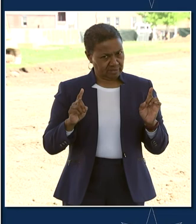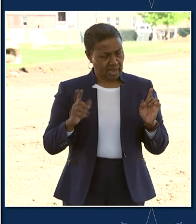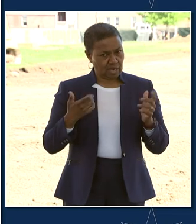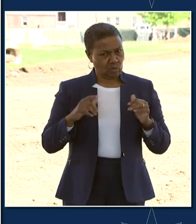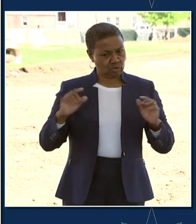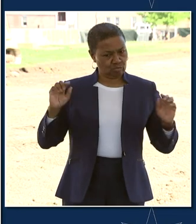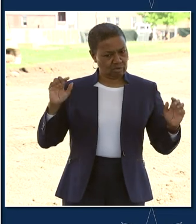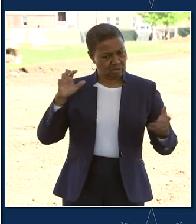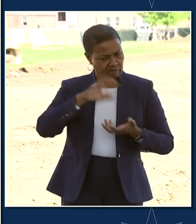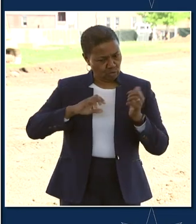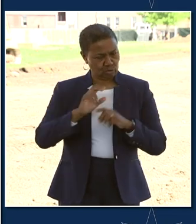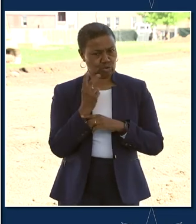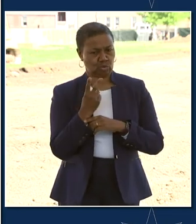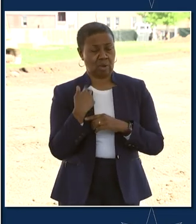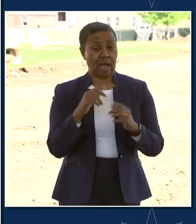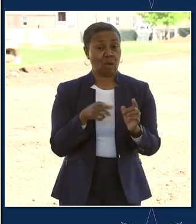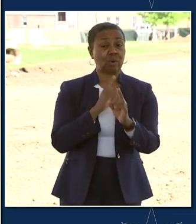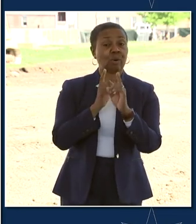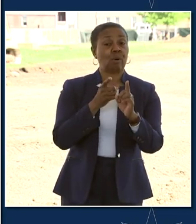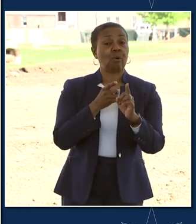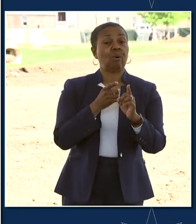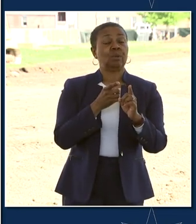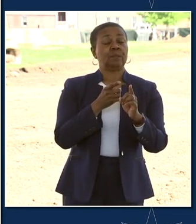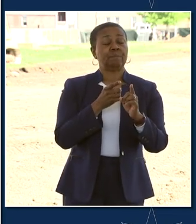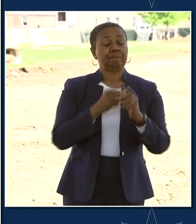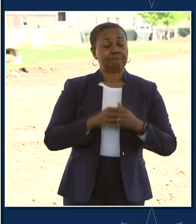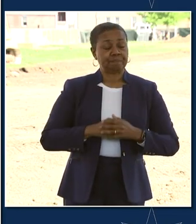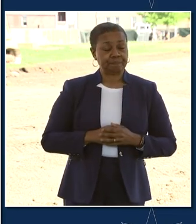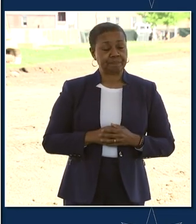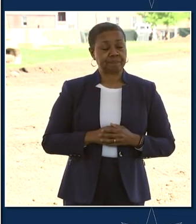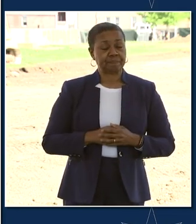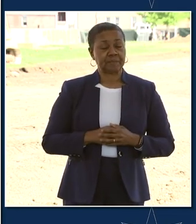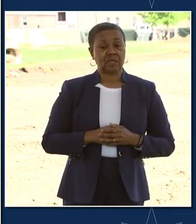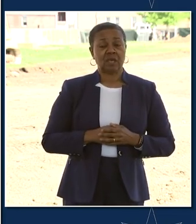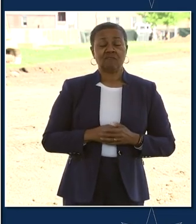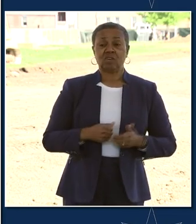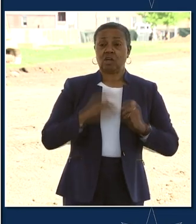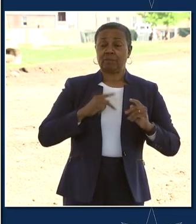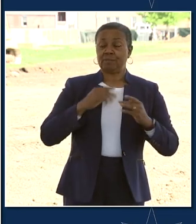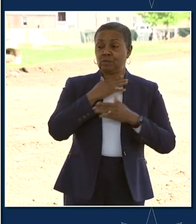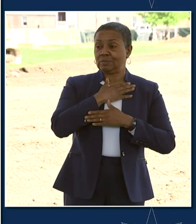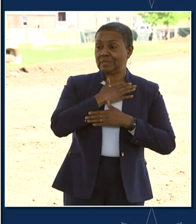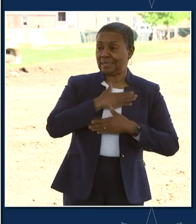two. Our goal is that our young people enjoy